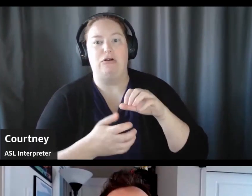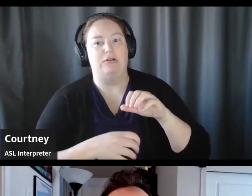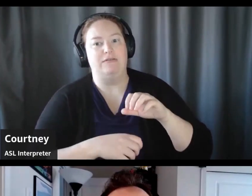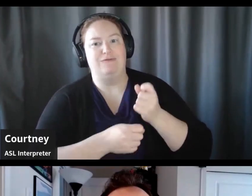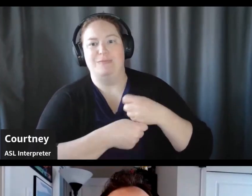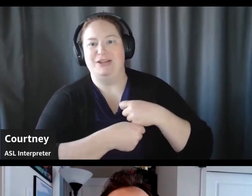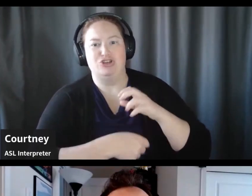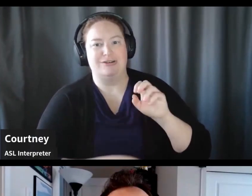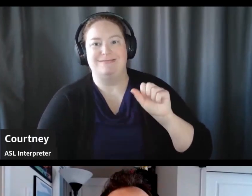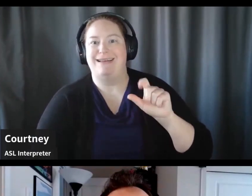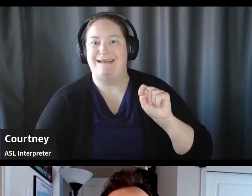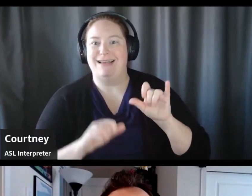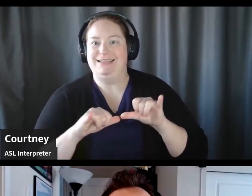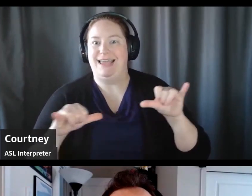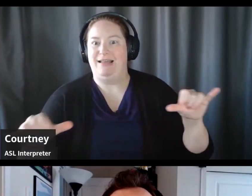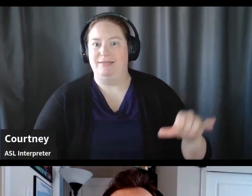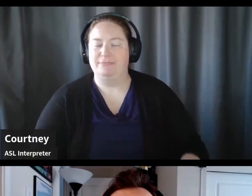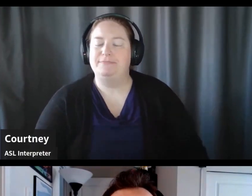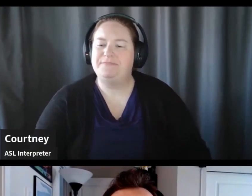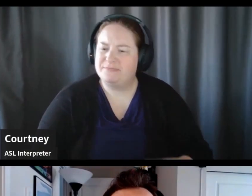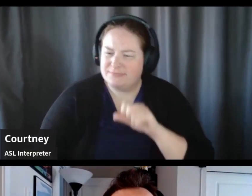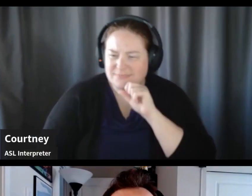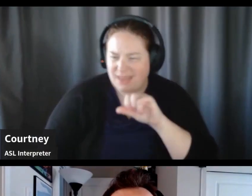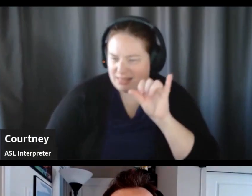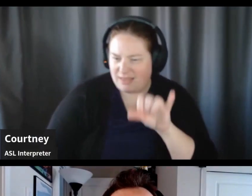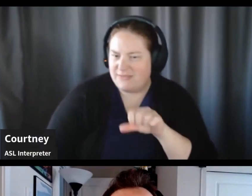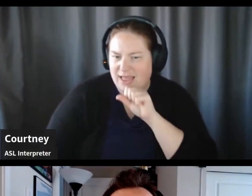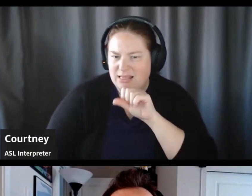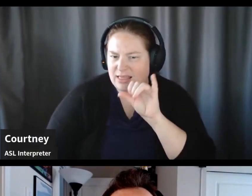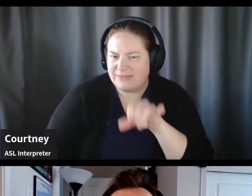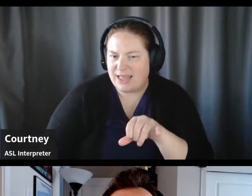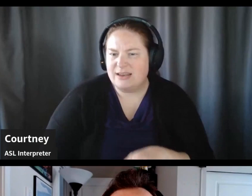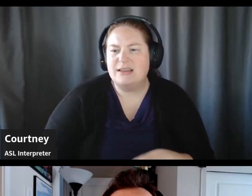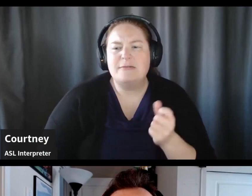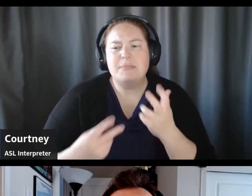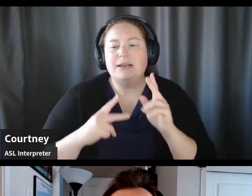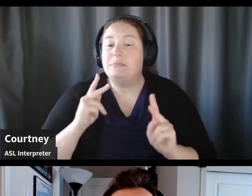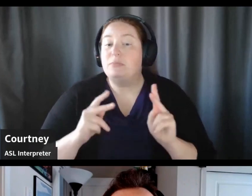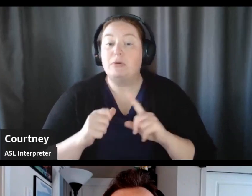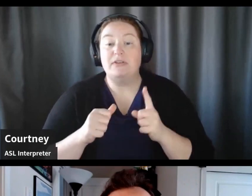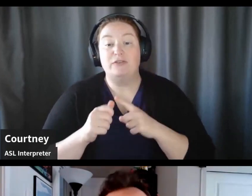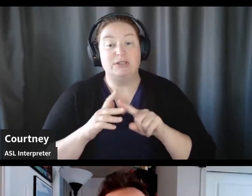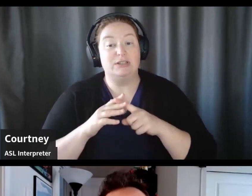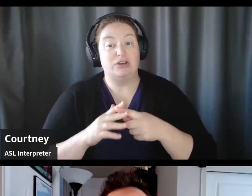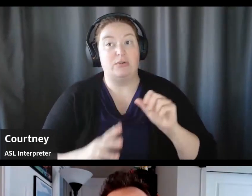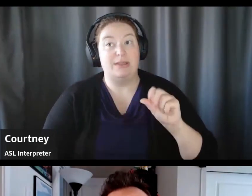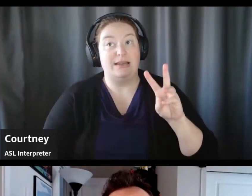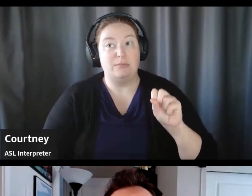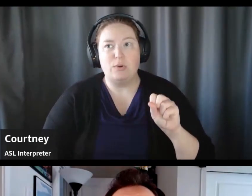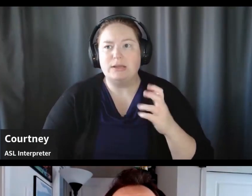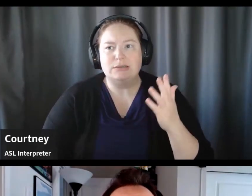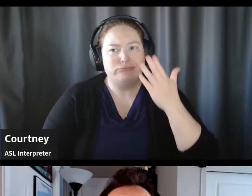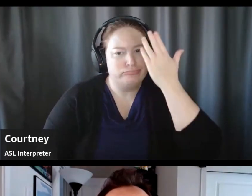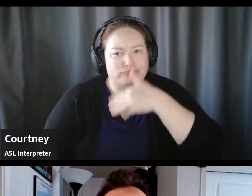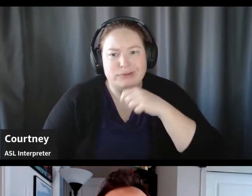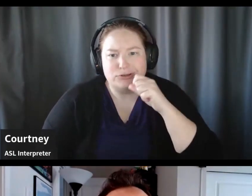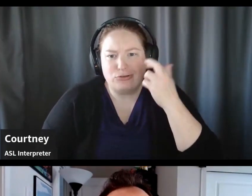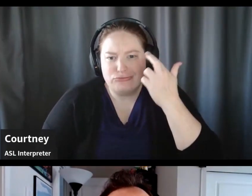that because a lot of people, I think, when they're first getting started with AWS, they don't realize